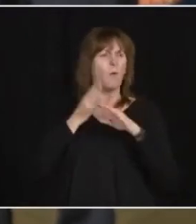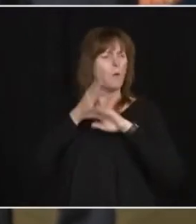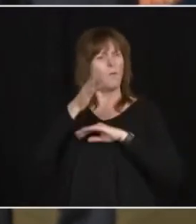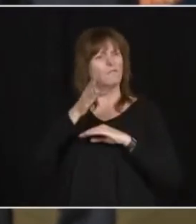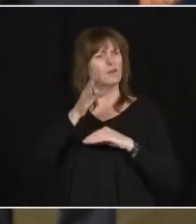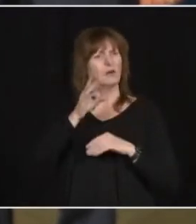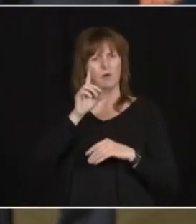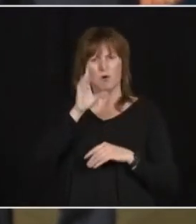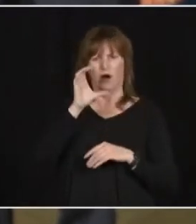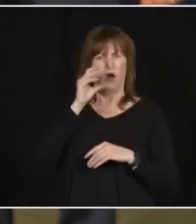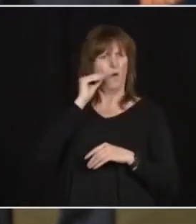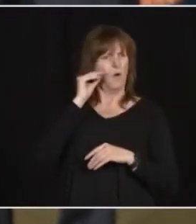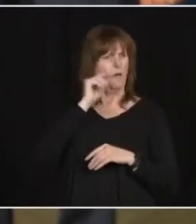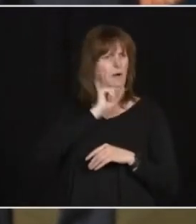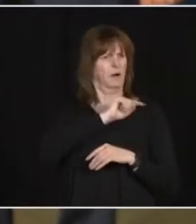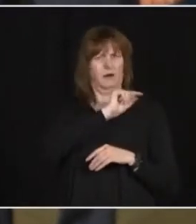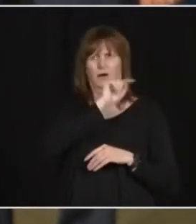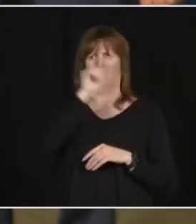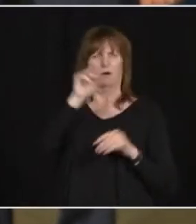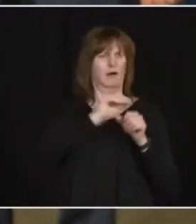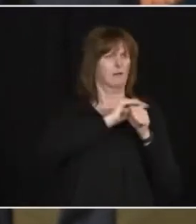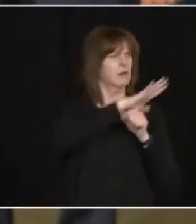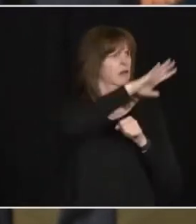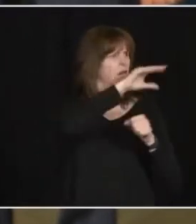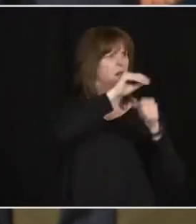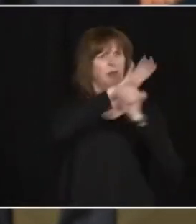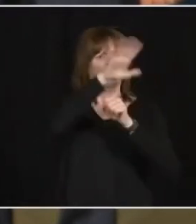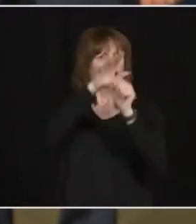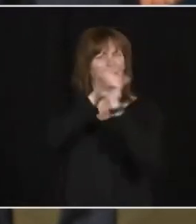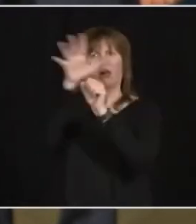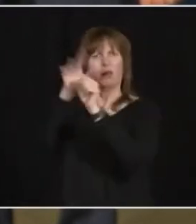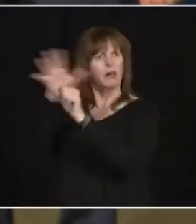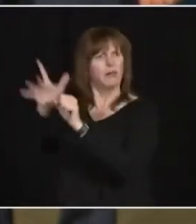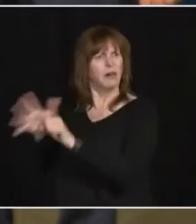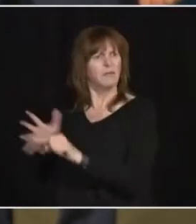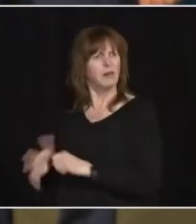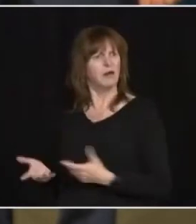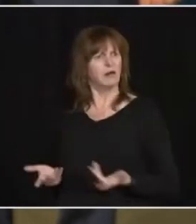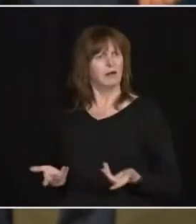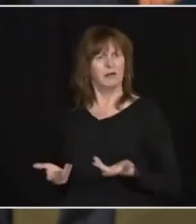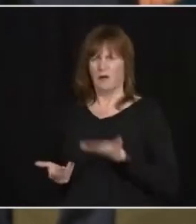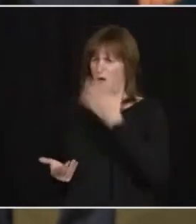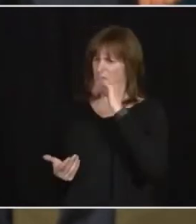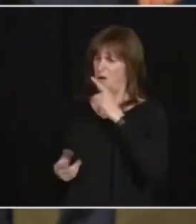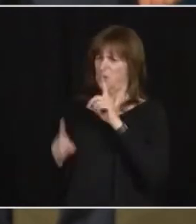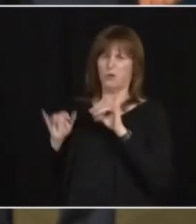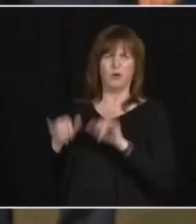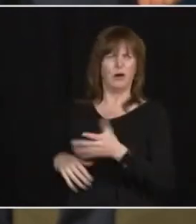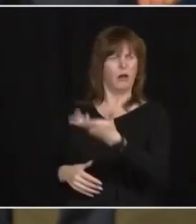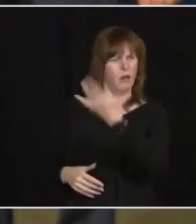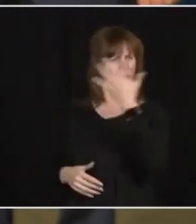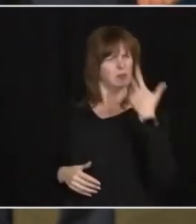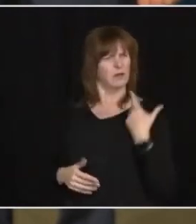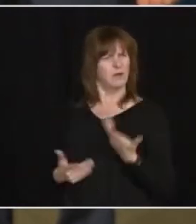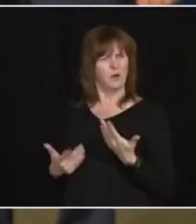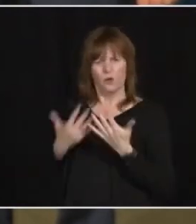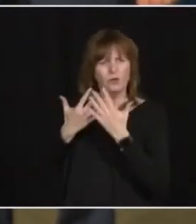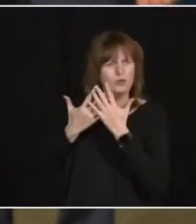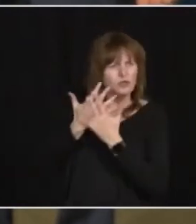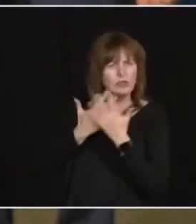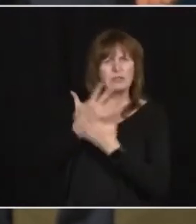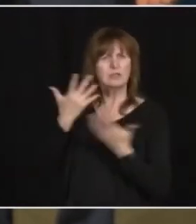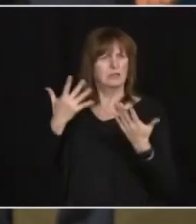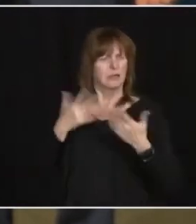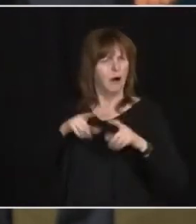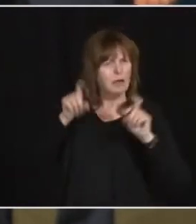Mm-hmm. So why did measures we implemented weeks ago, like screening, fail to stop those infections right at the